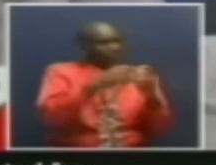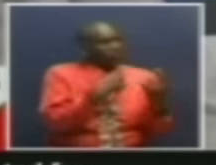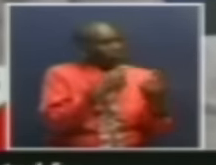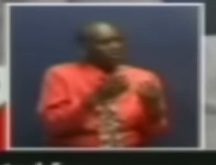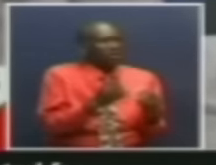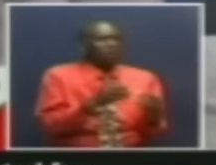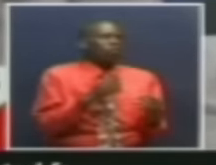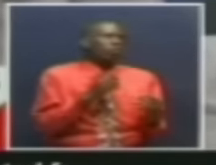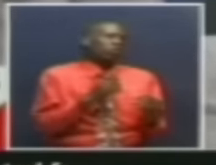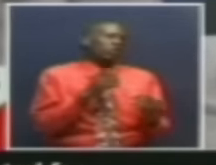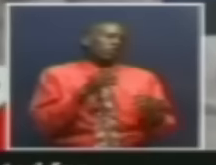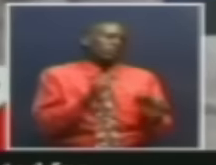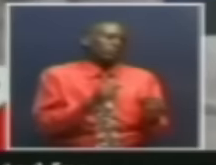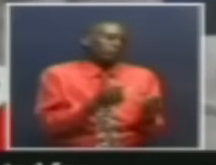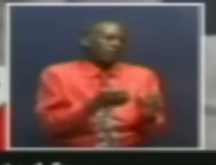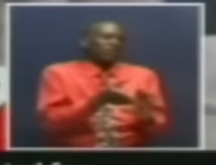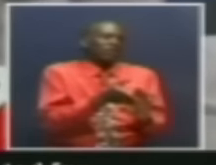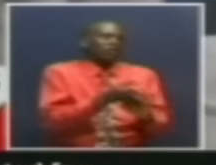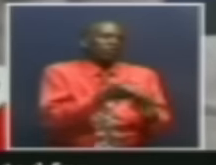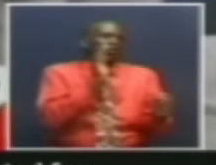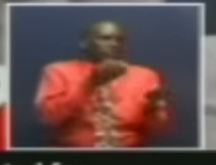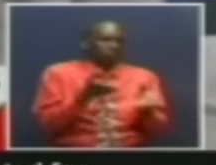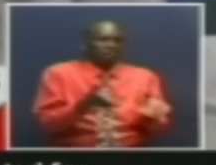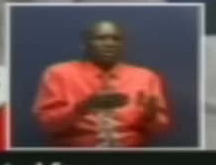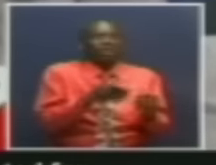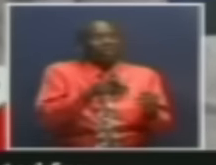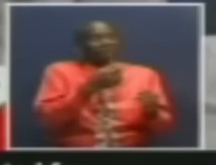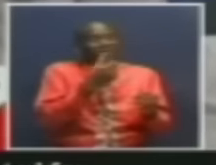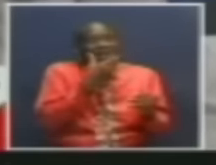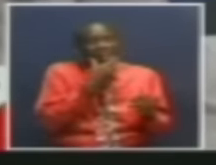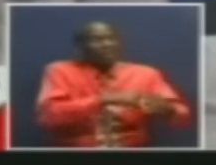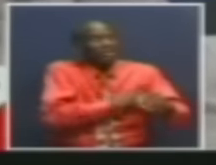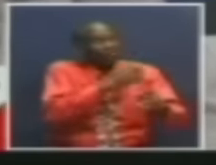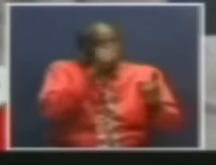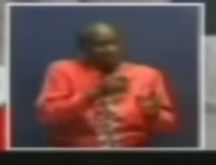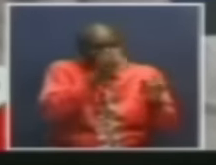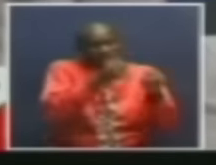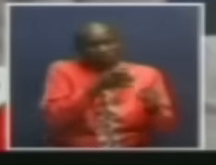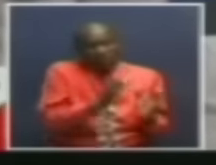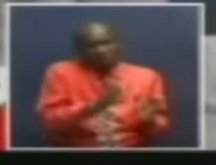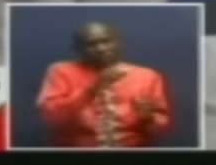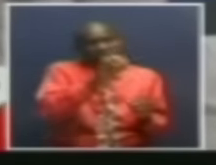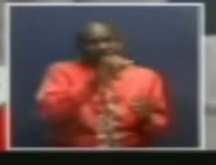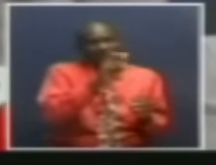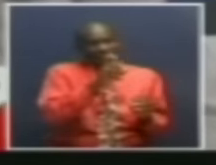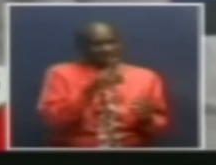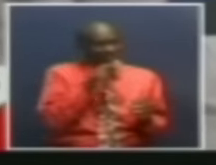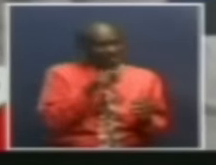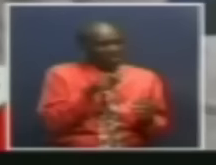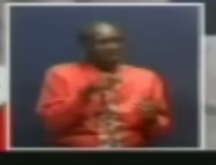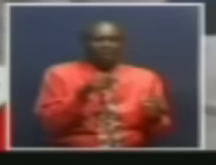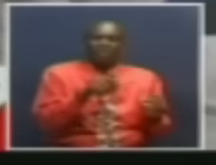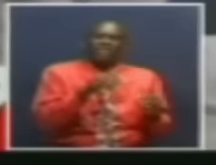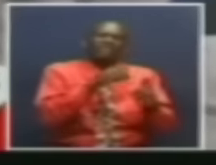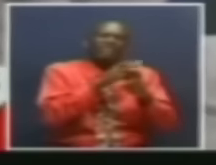man who will pander to any cartel if at all they are there. He's a moralist first,